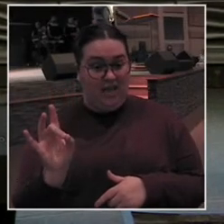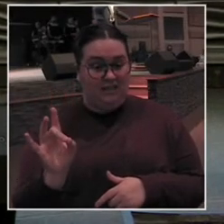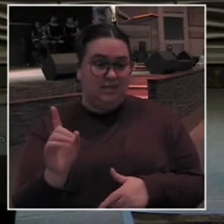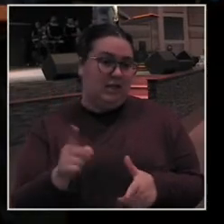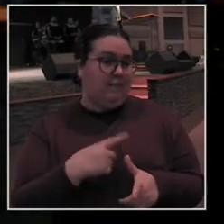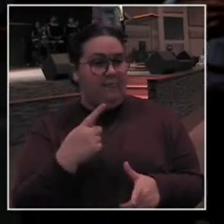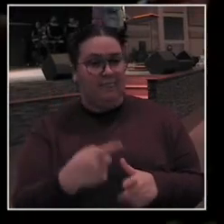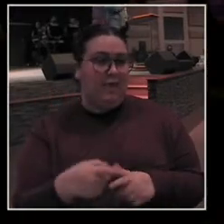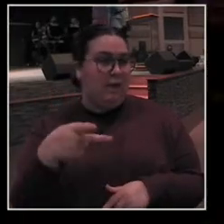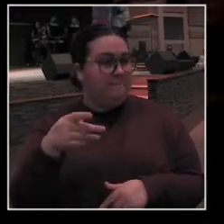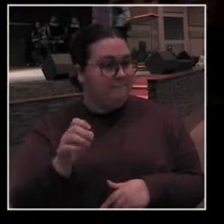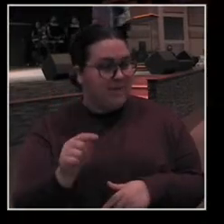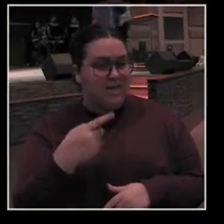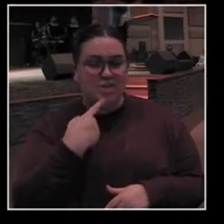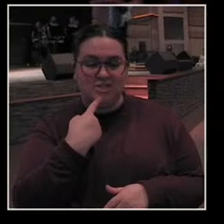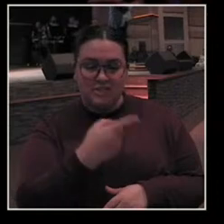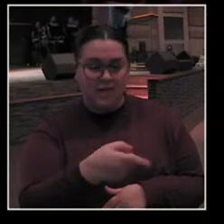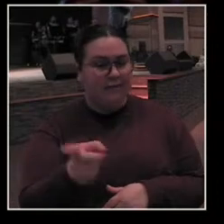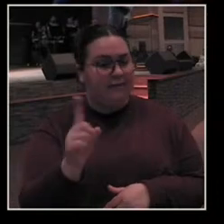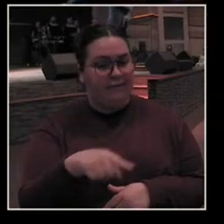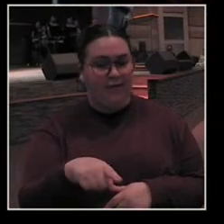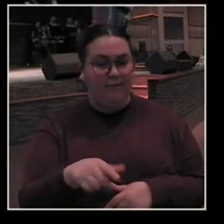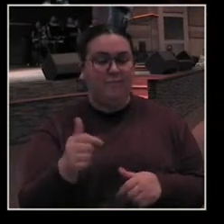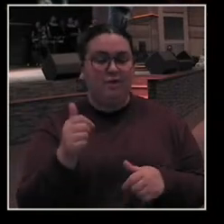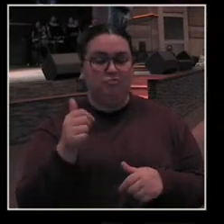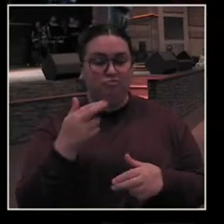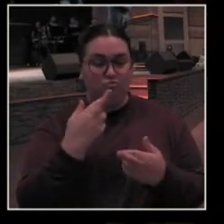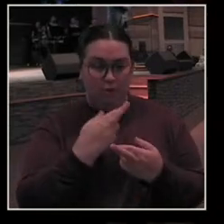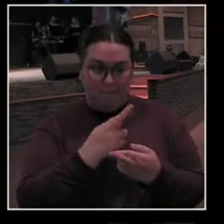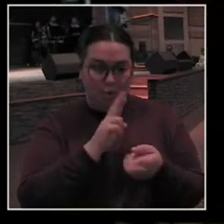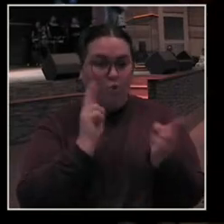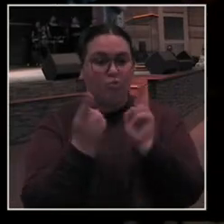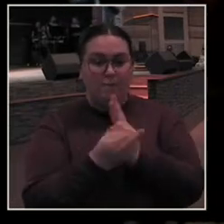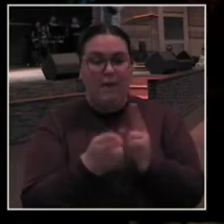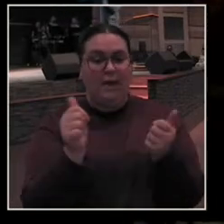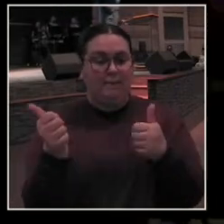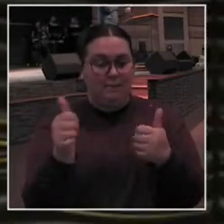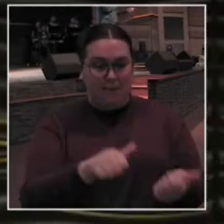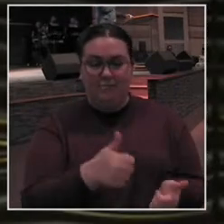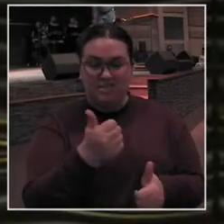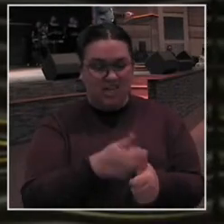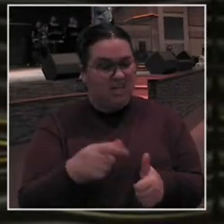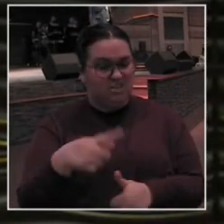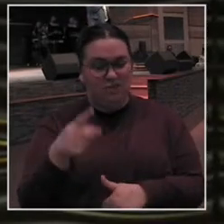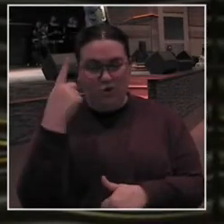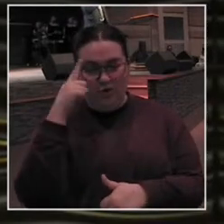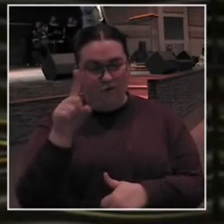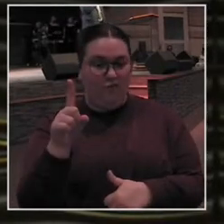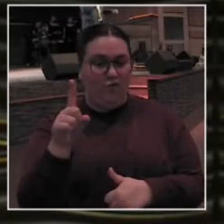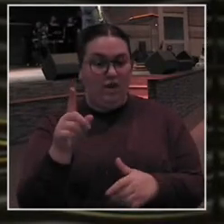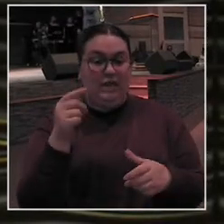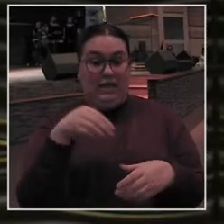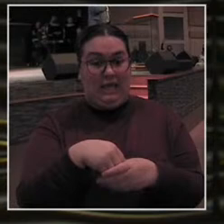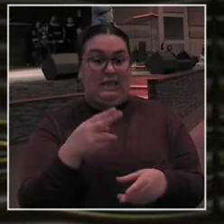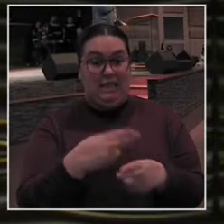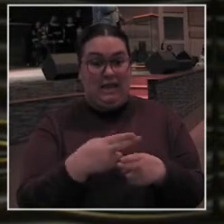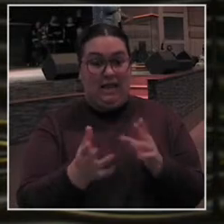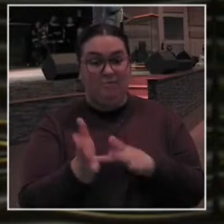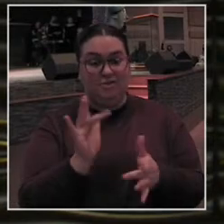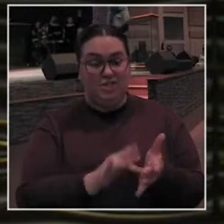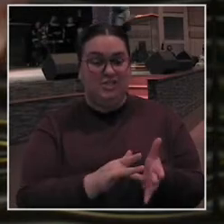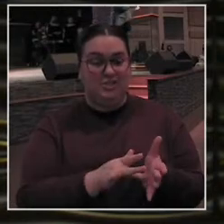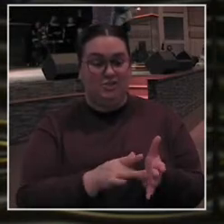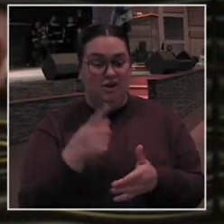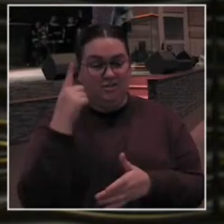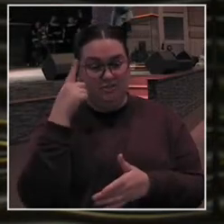them, repent and be baptized, every one of you, in the name of Jesus Christ for the remission of sins, and ye shall receive the gift of the Holy